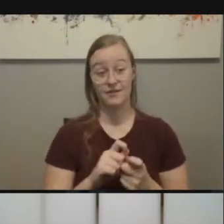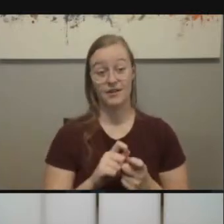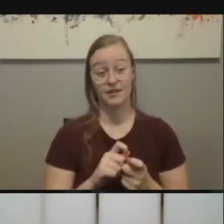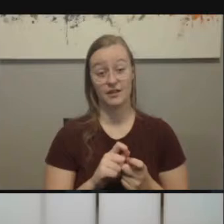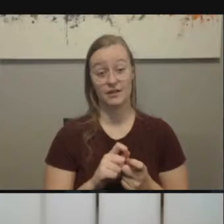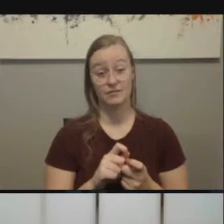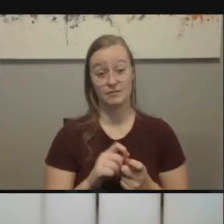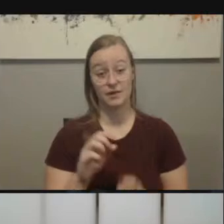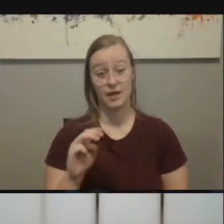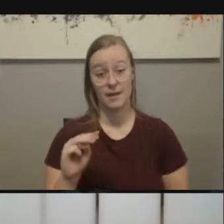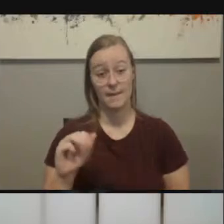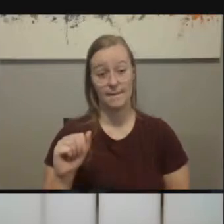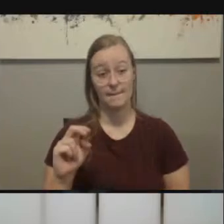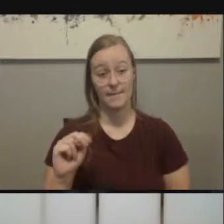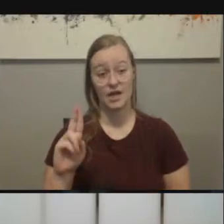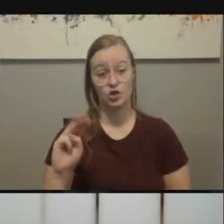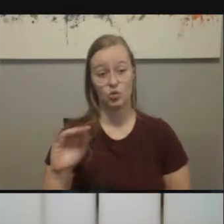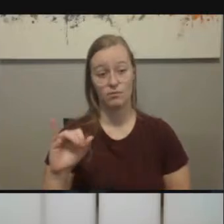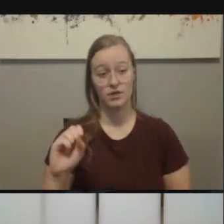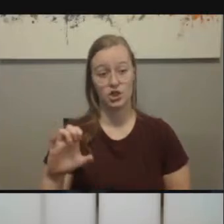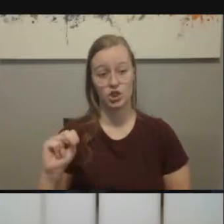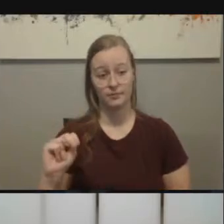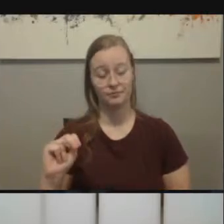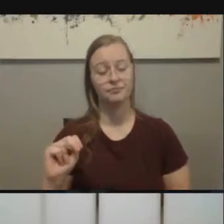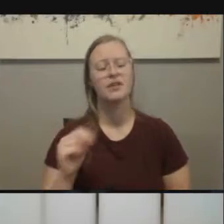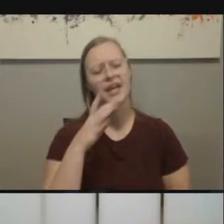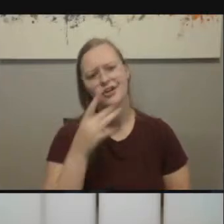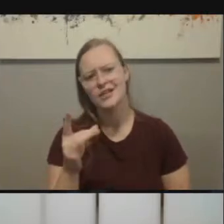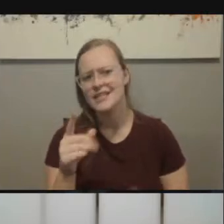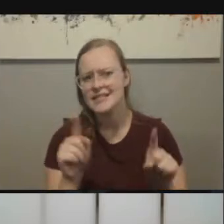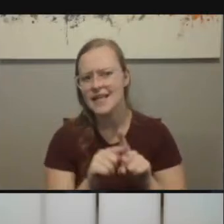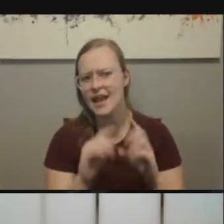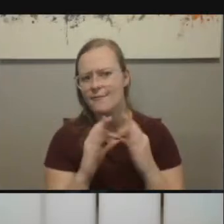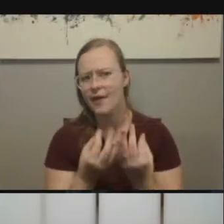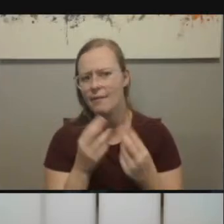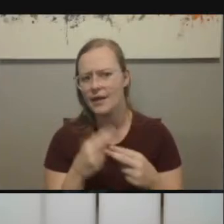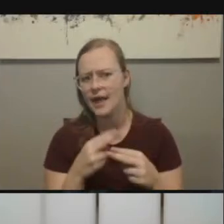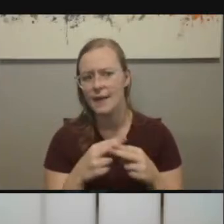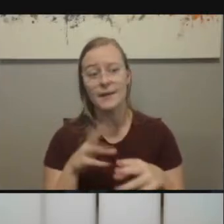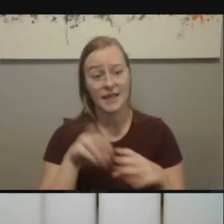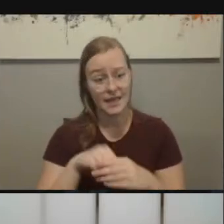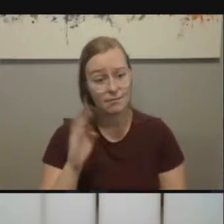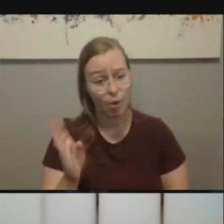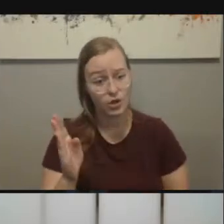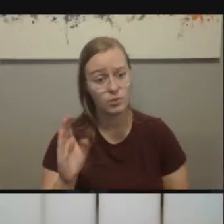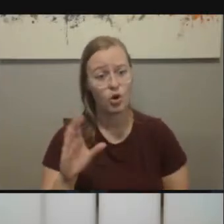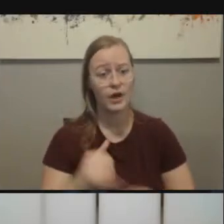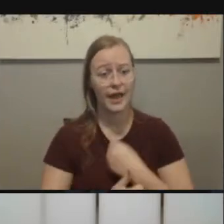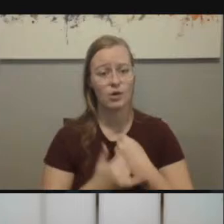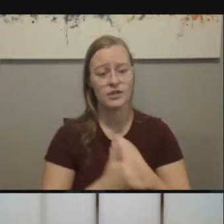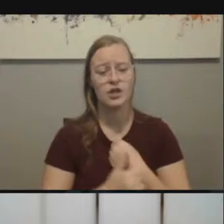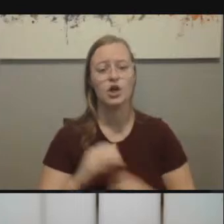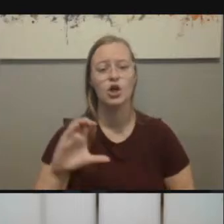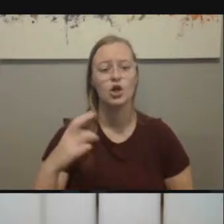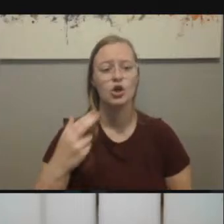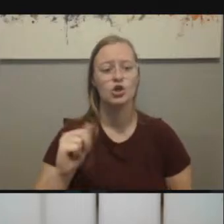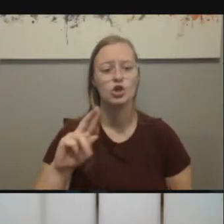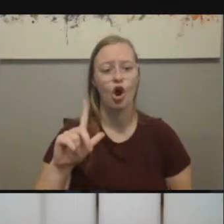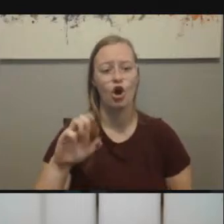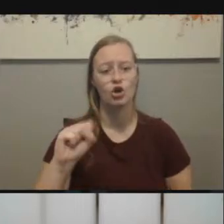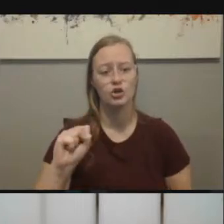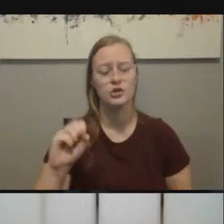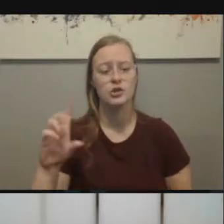manumission, and interestingly, same family name in Baltimore County, Charles Dorsey,